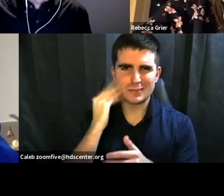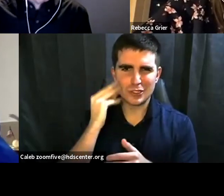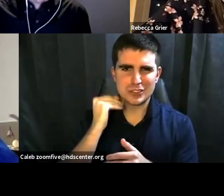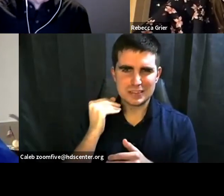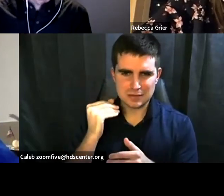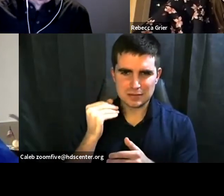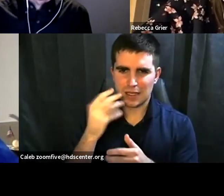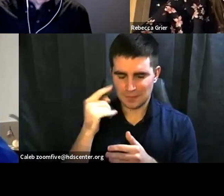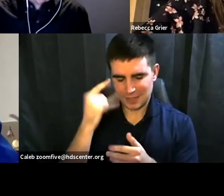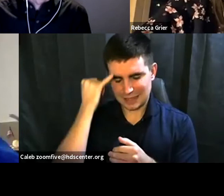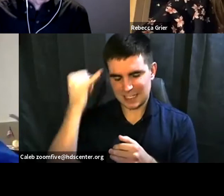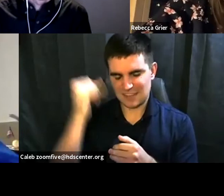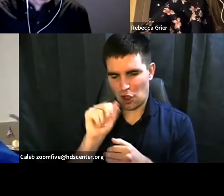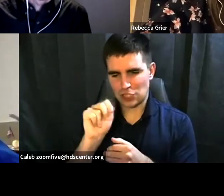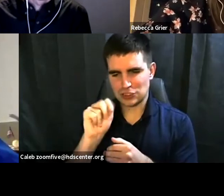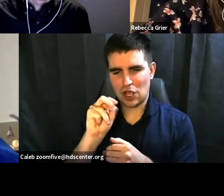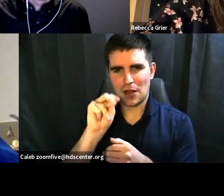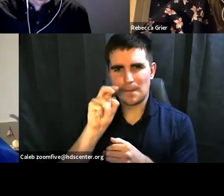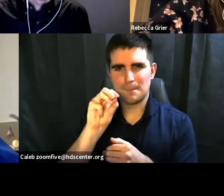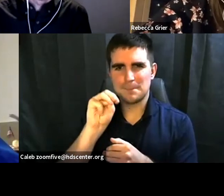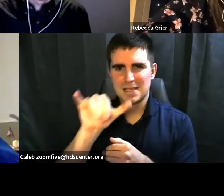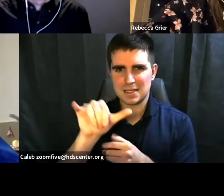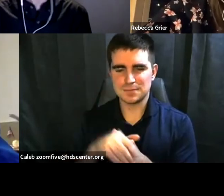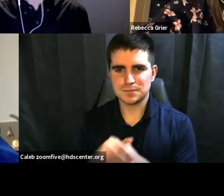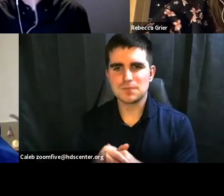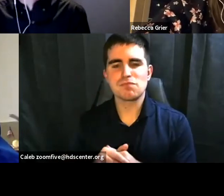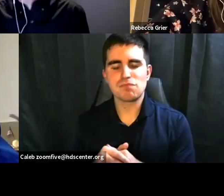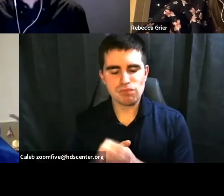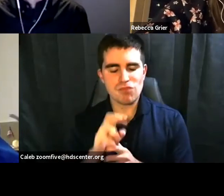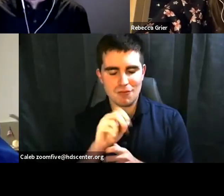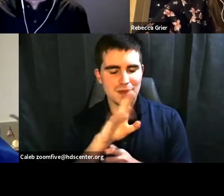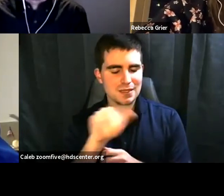of autonomy. Yes. So, I mean, the work that I